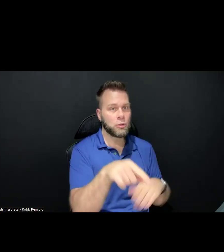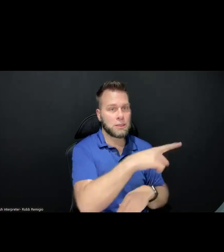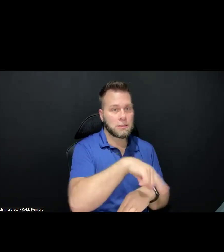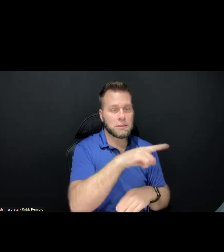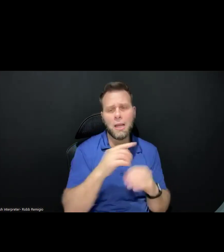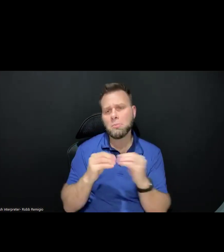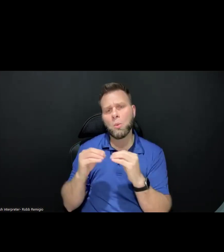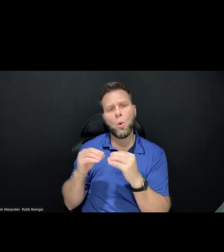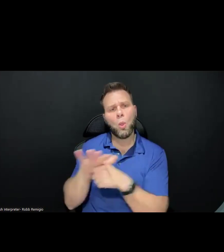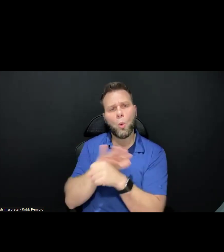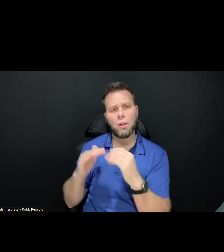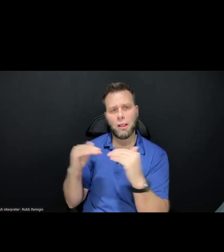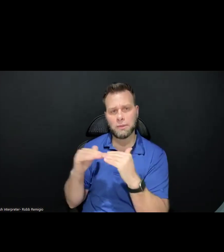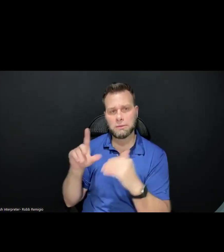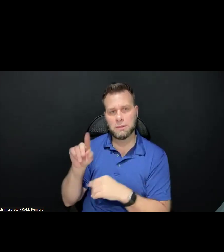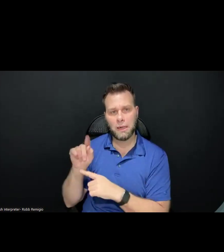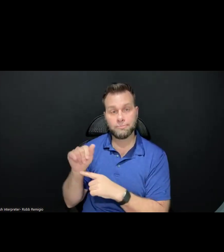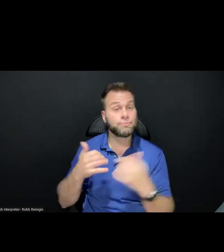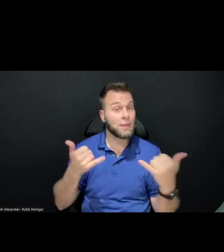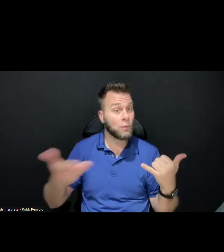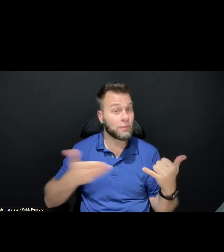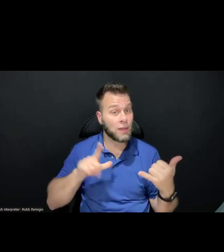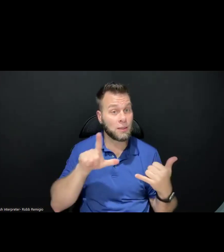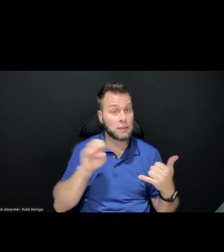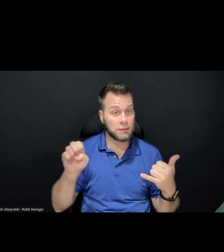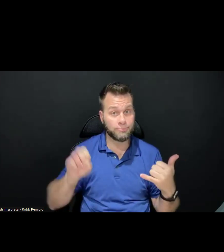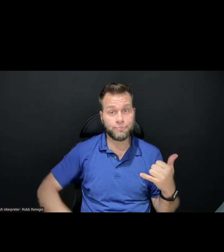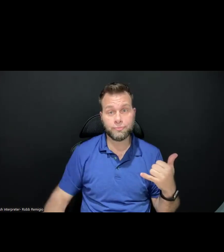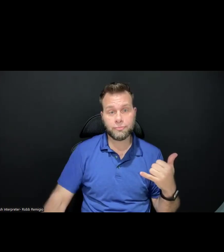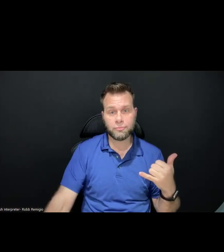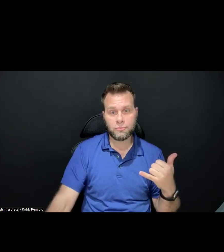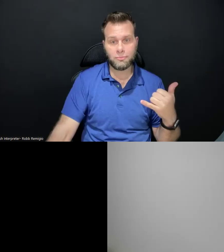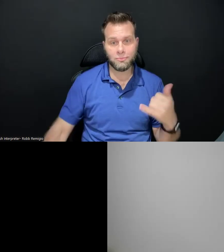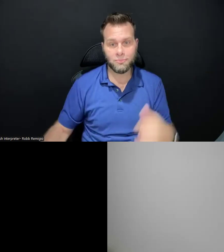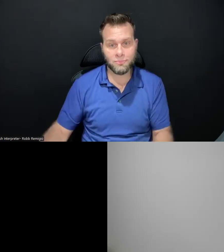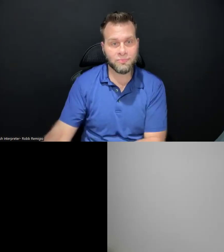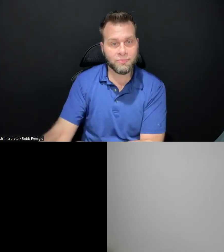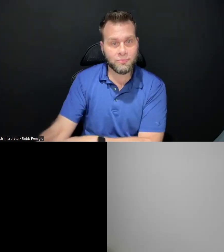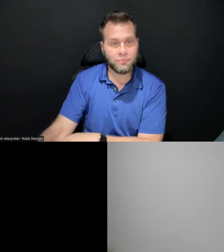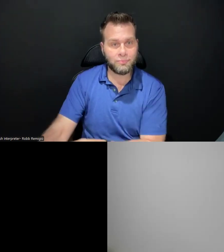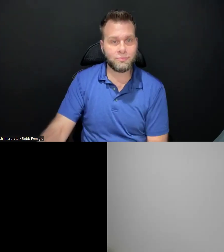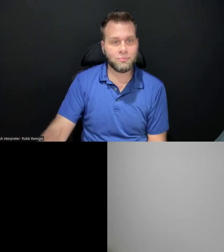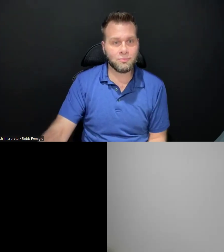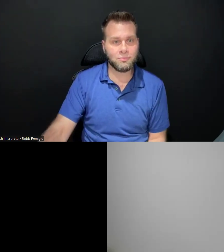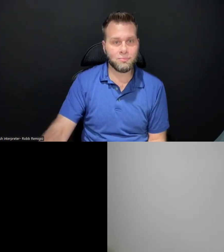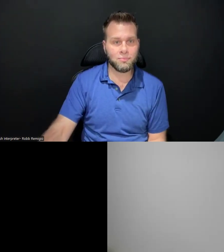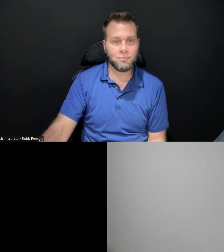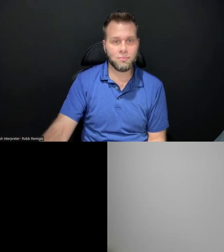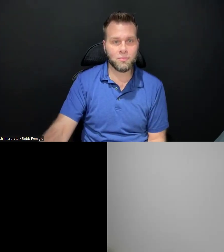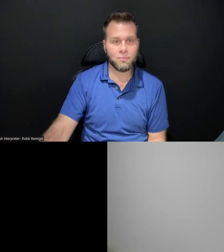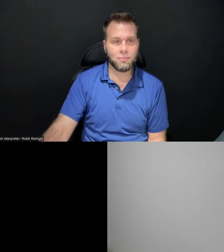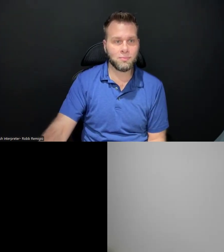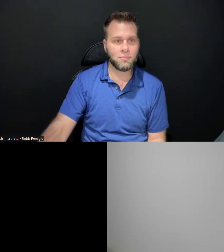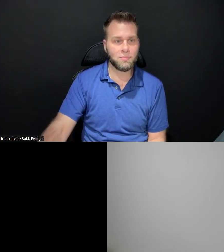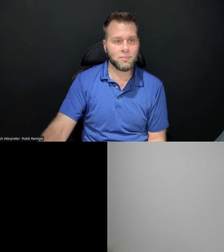data. Now I'm going to invite Lee to speak and share